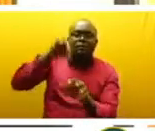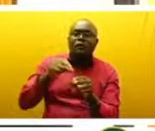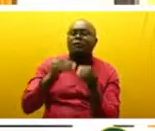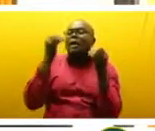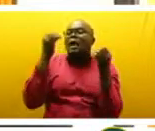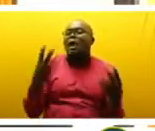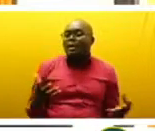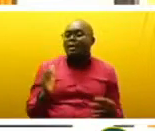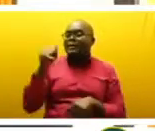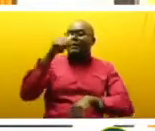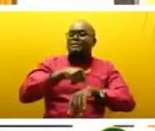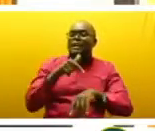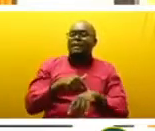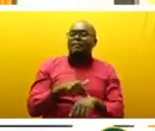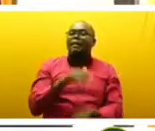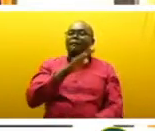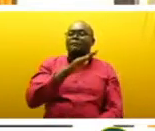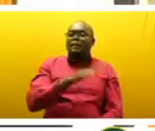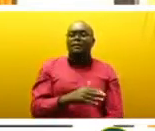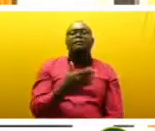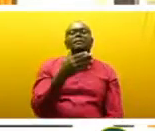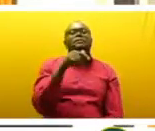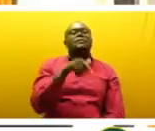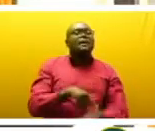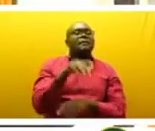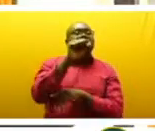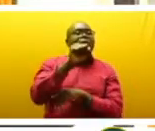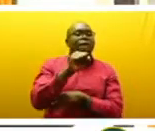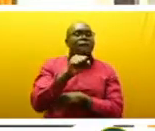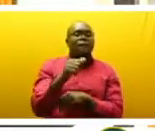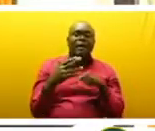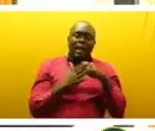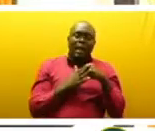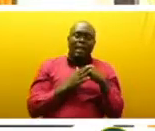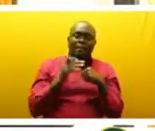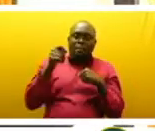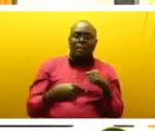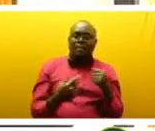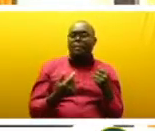at 5 p.m. on the 9th of August.